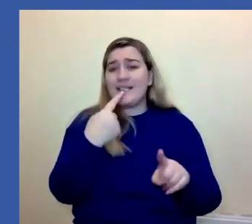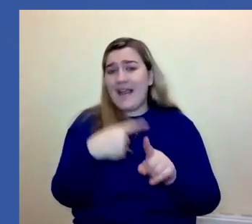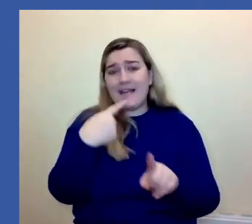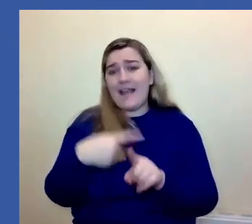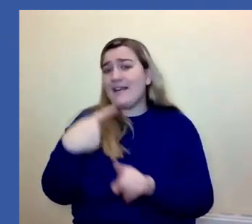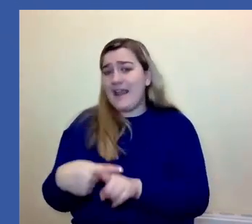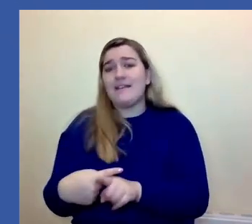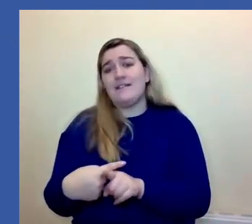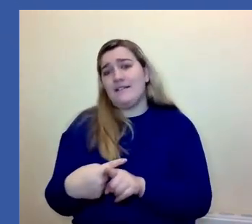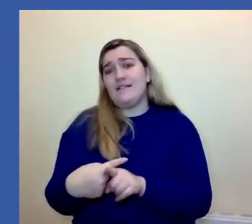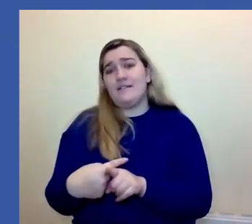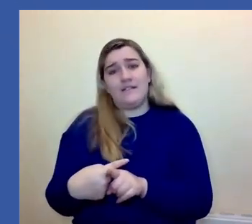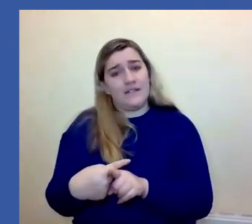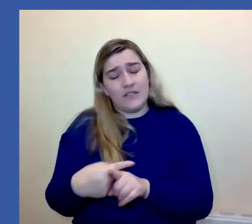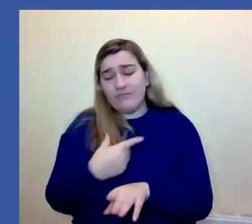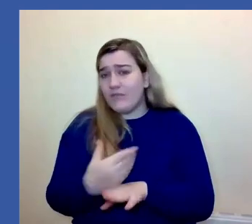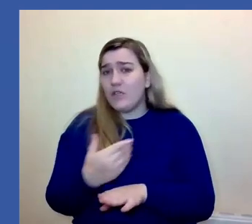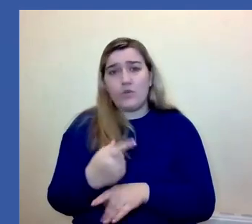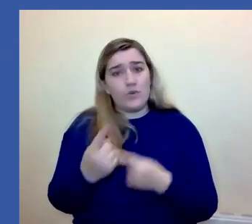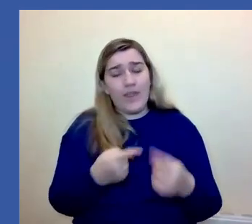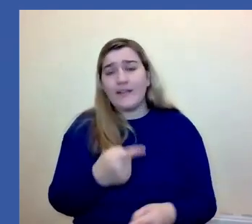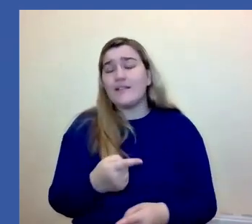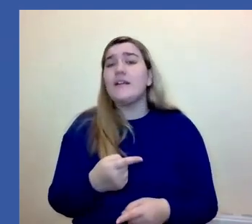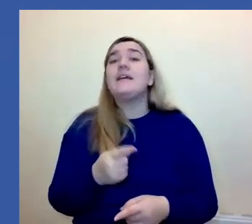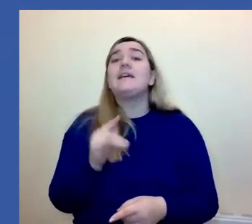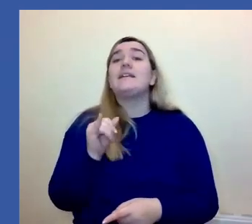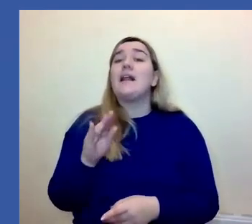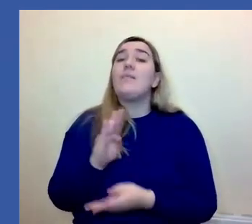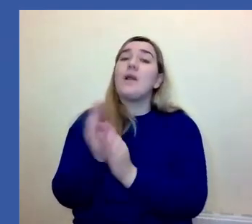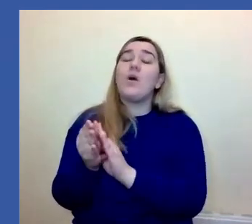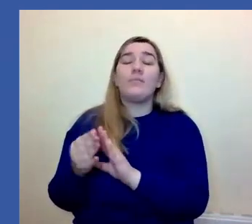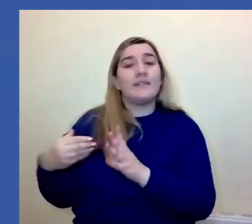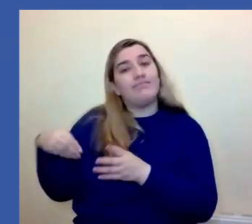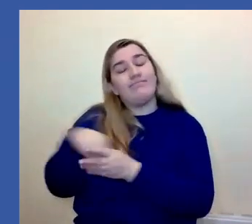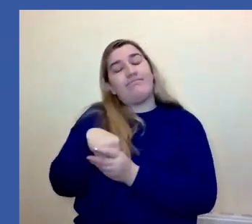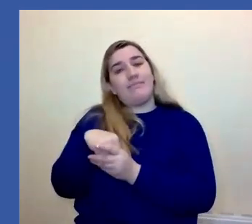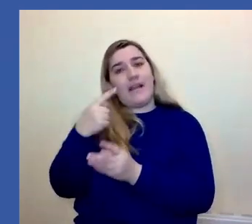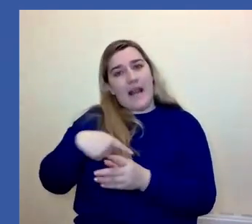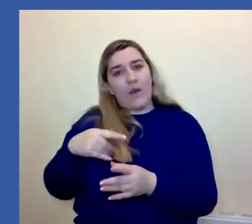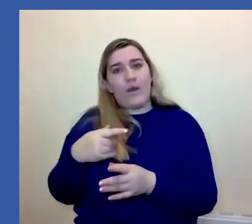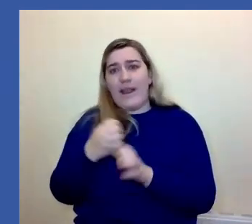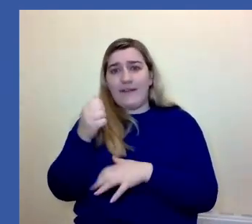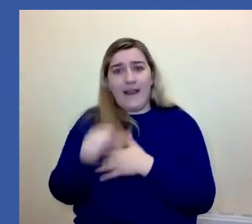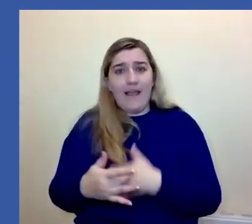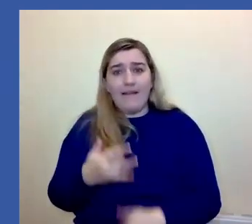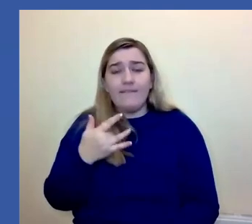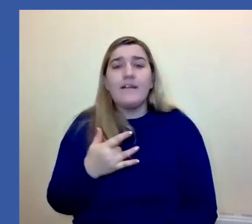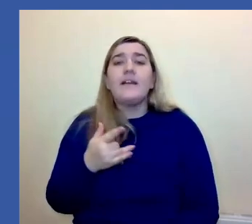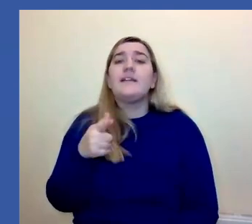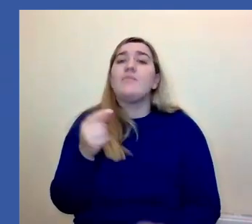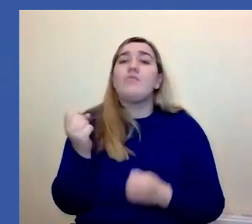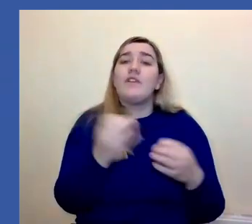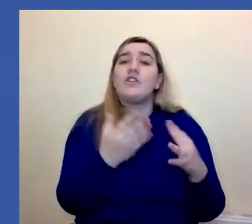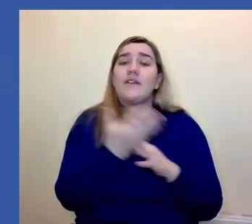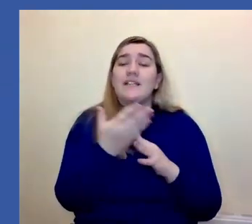and over and over until it becomes ingrained in our DNA. The provision of accessible information